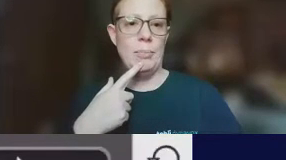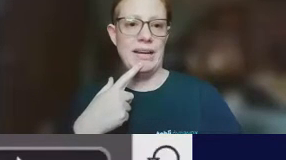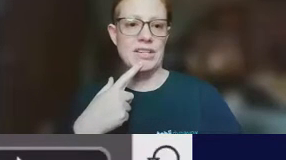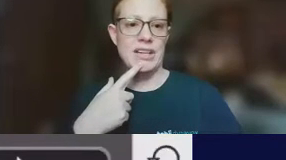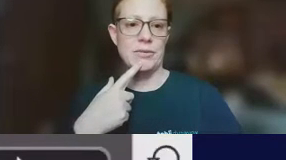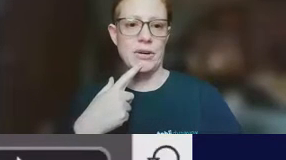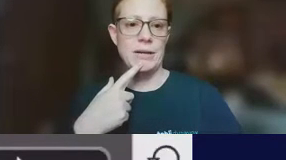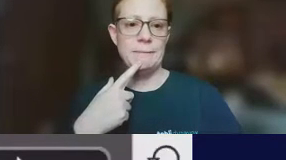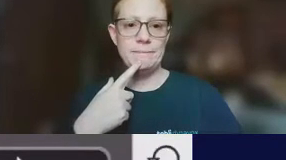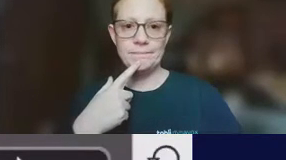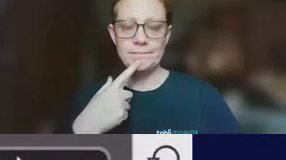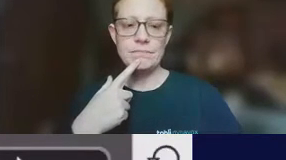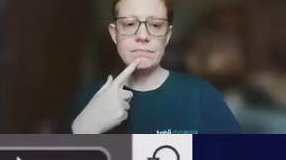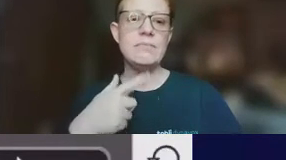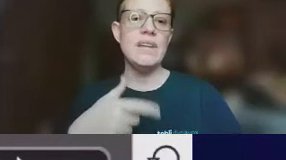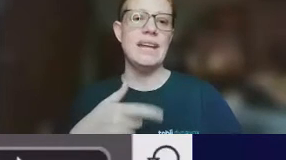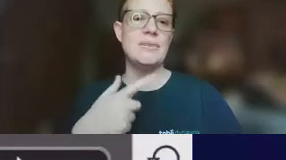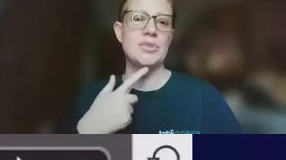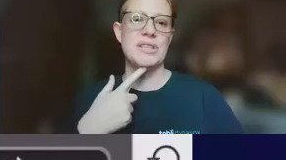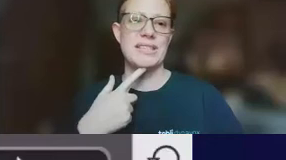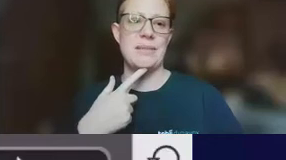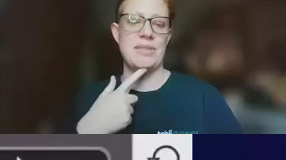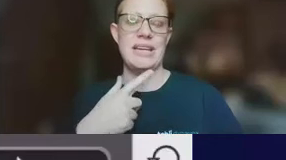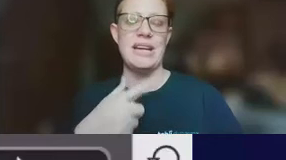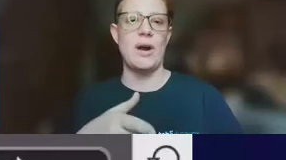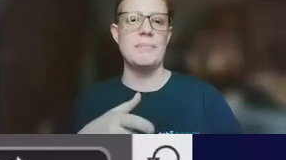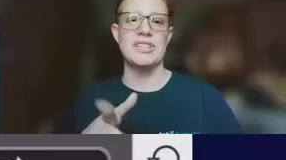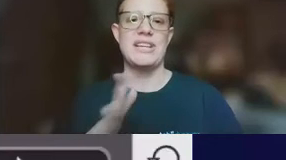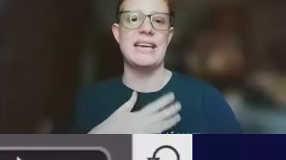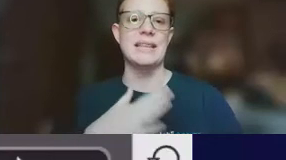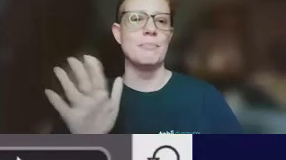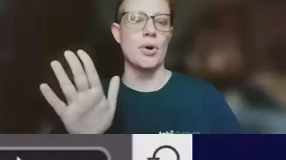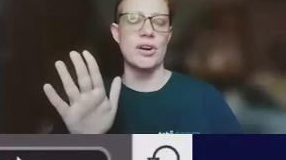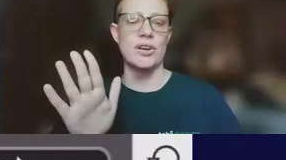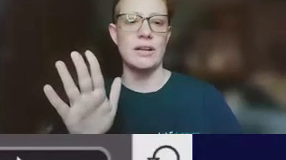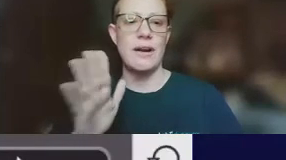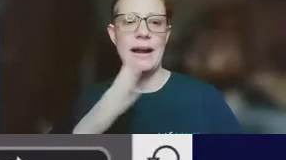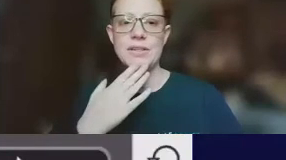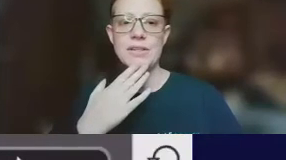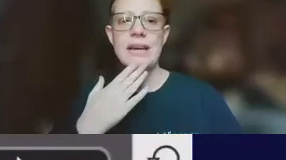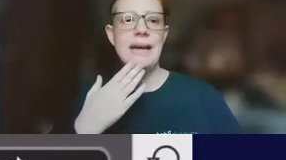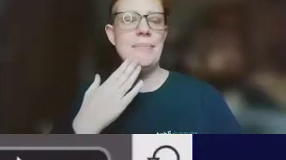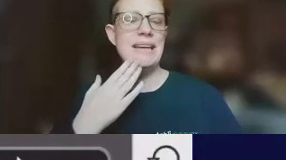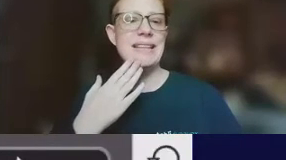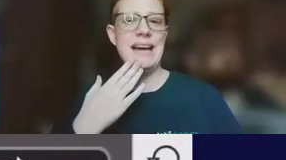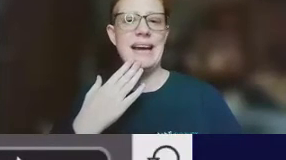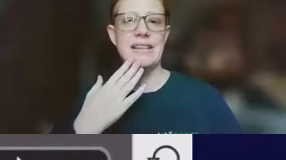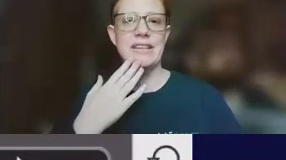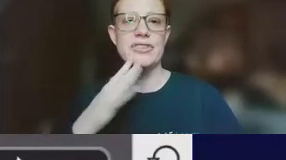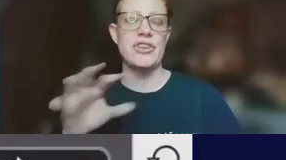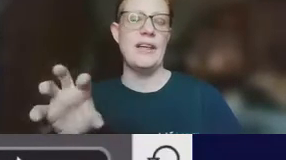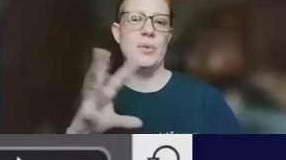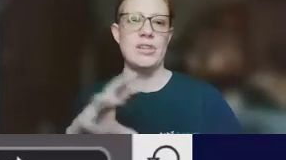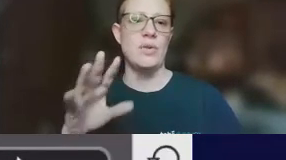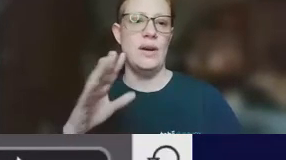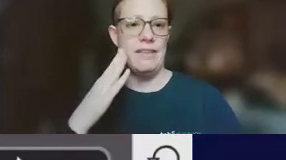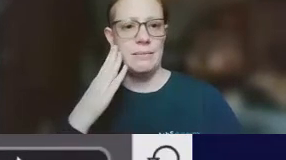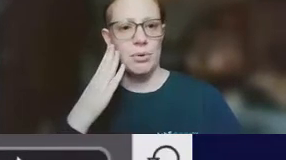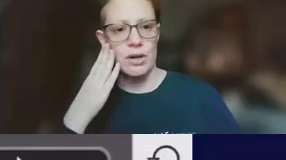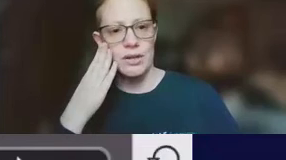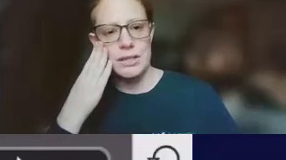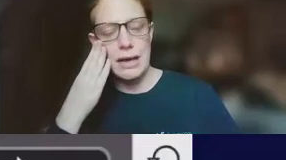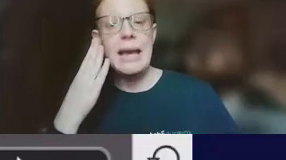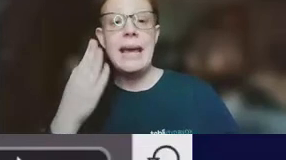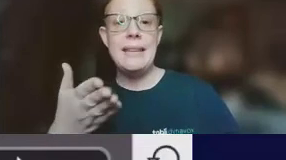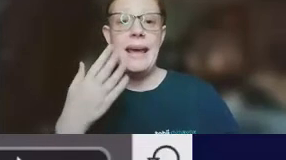whole page set grid. And I'm doing the same thing here where I'm just taking the border color out and making that clear so that we don't have